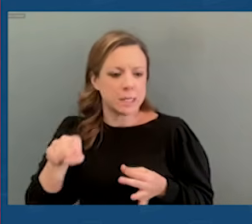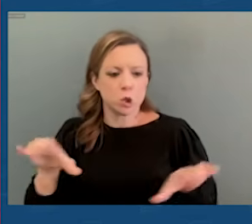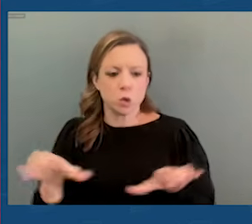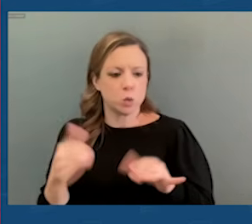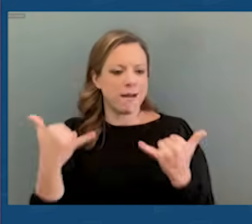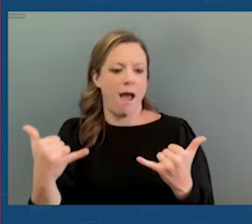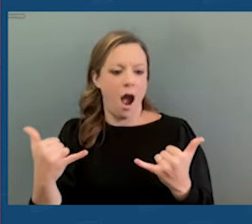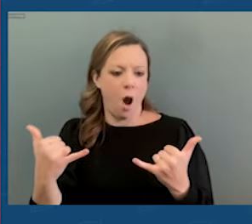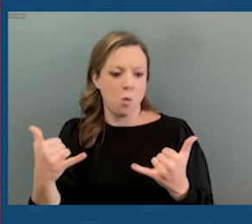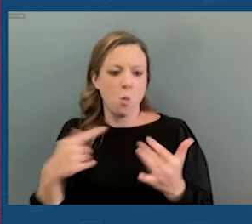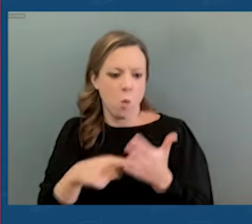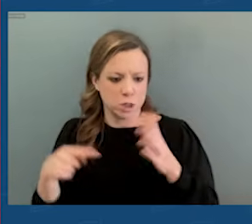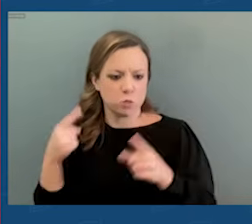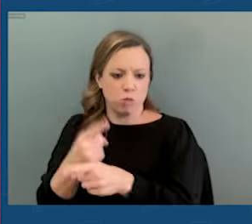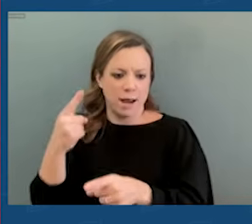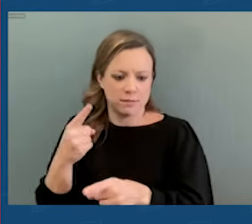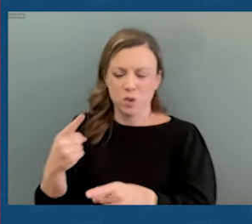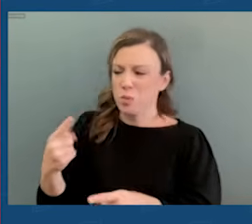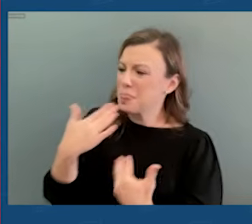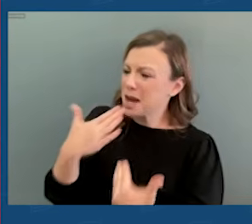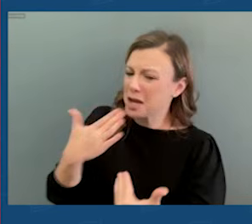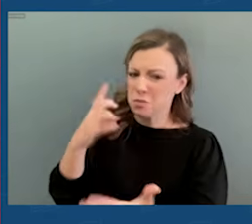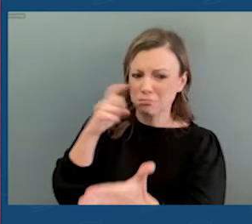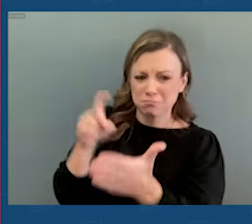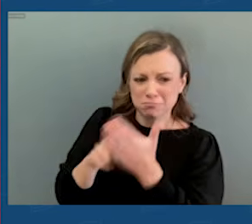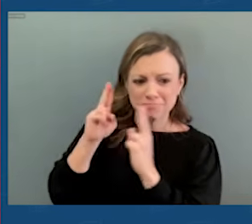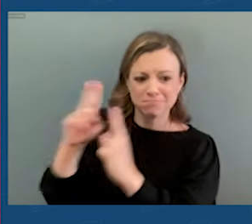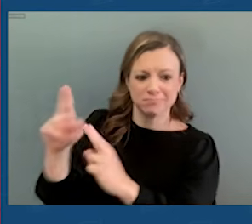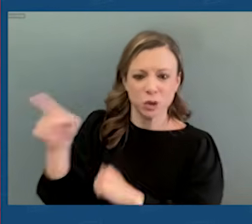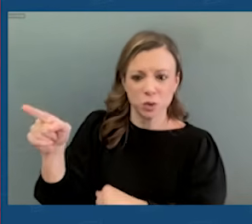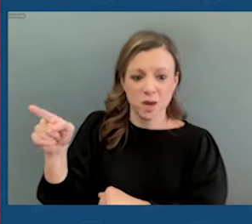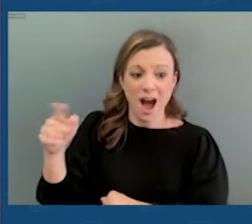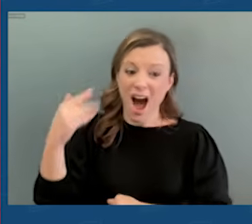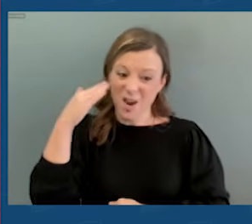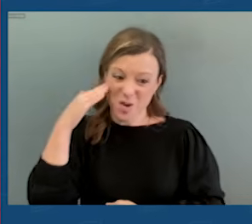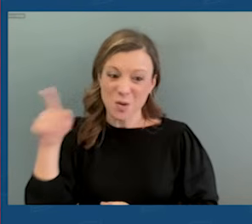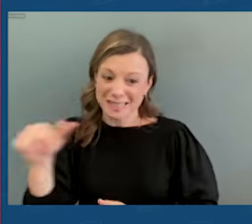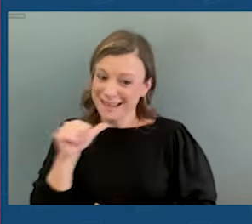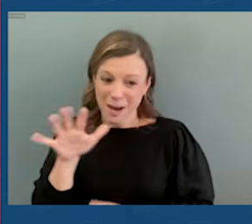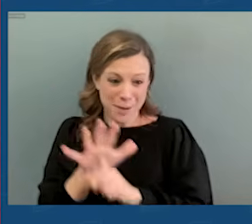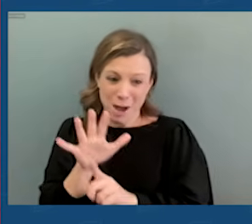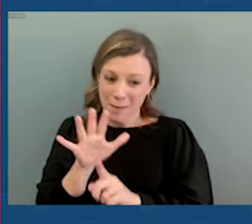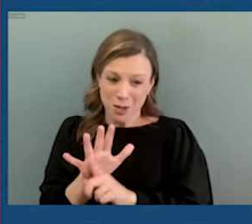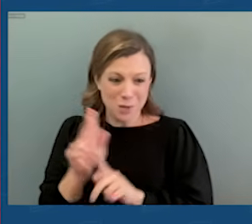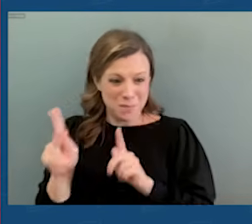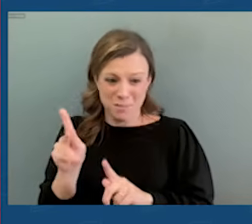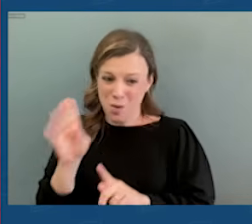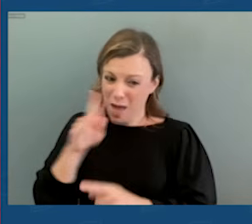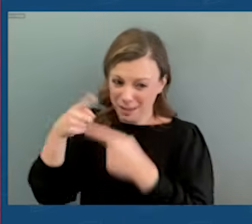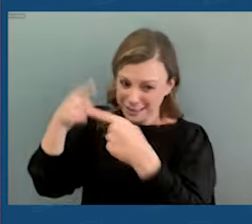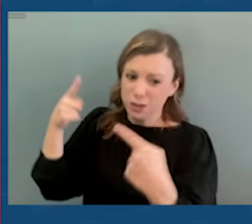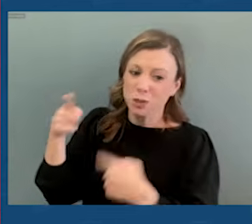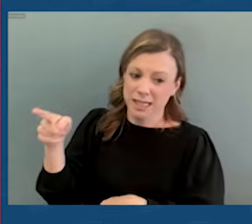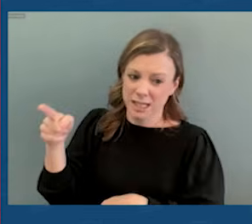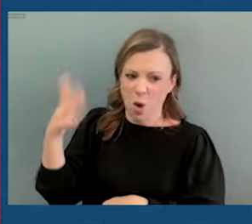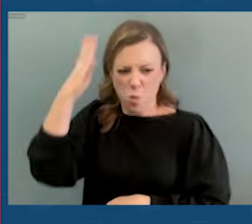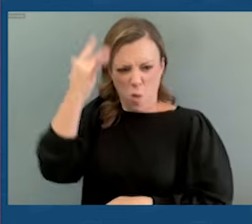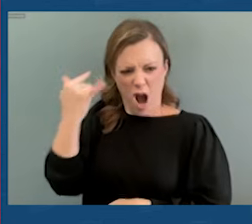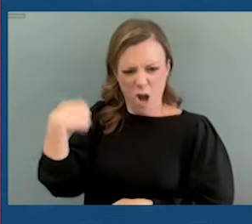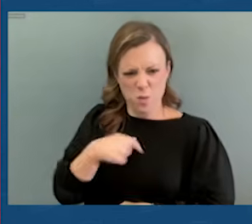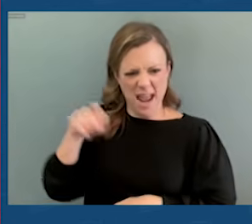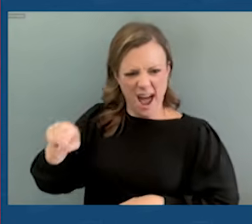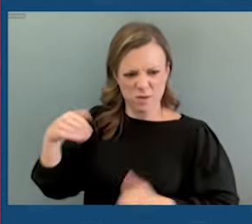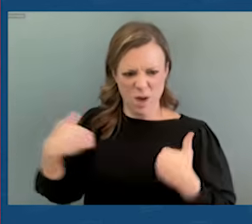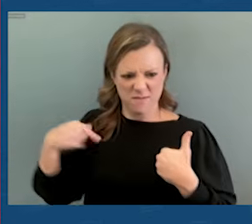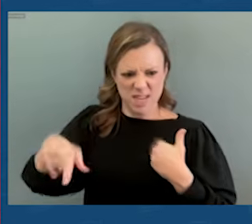big shout out to you for doing this. It's not going to be popular. It's going to be tough, and because people always feel like, why do we have to have this